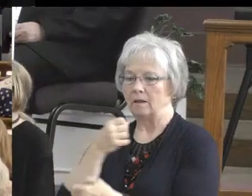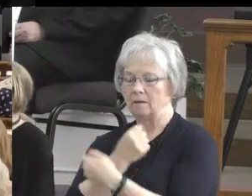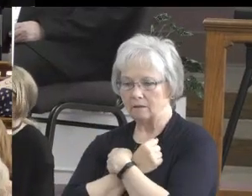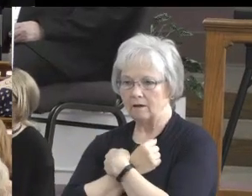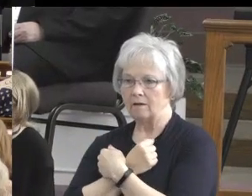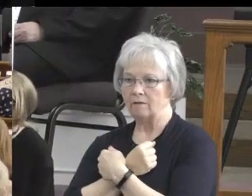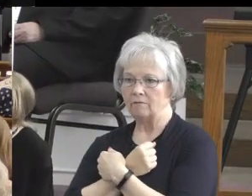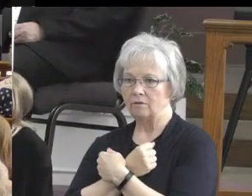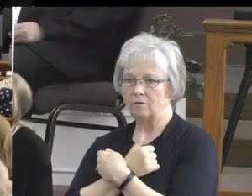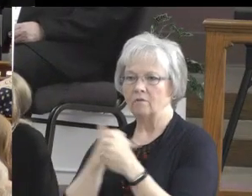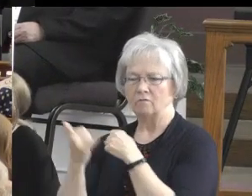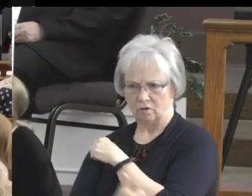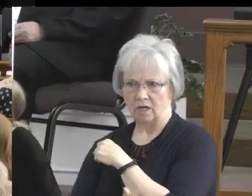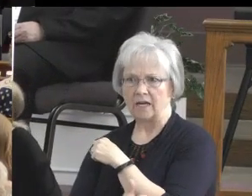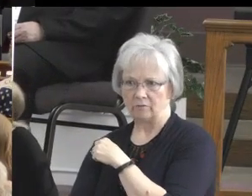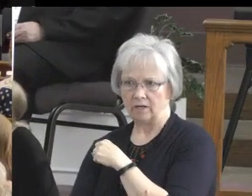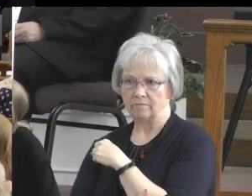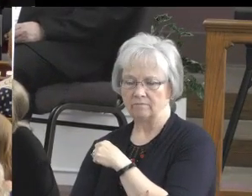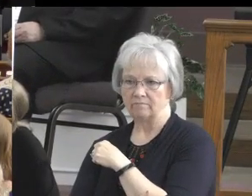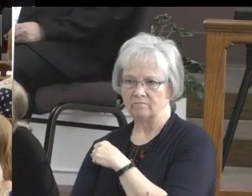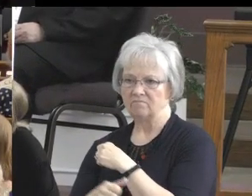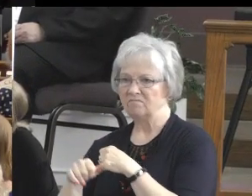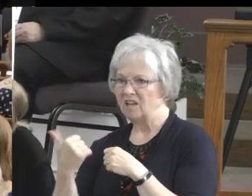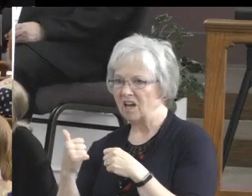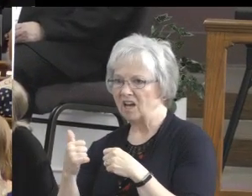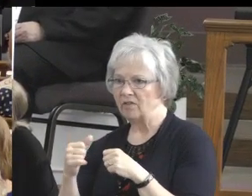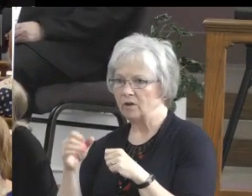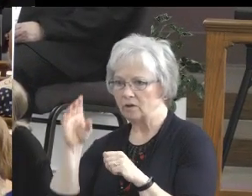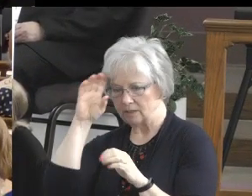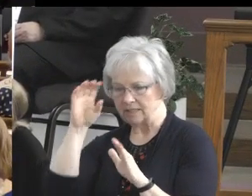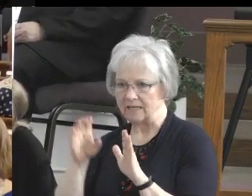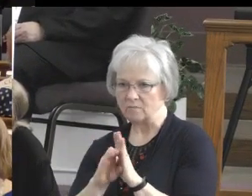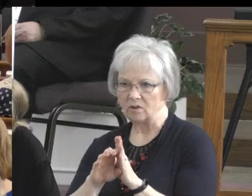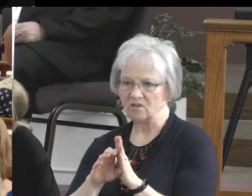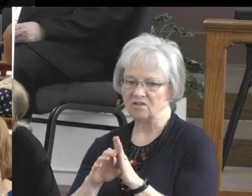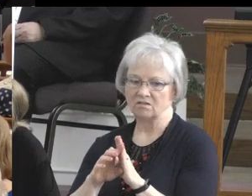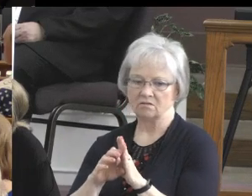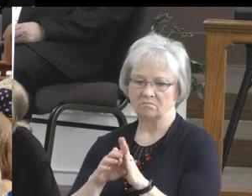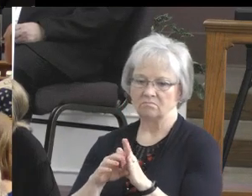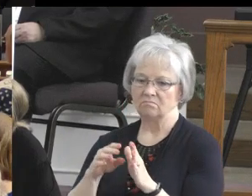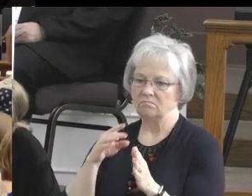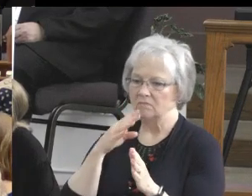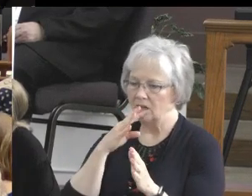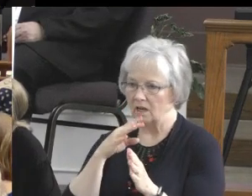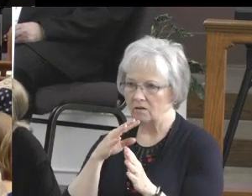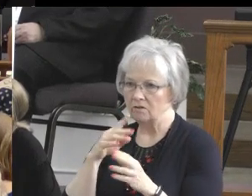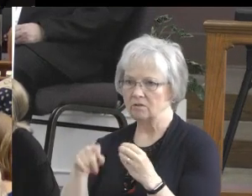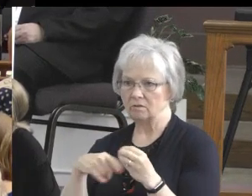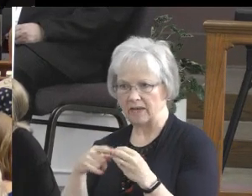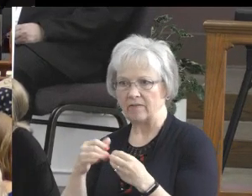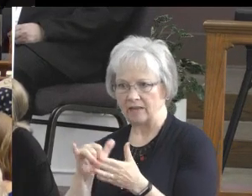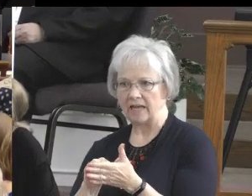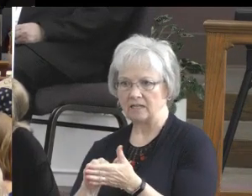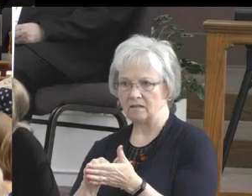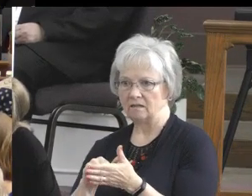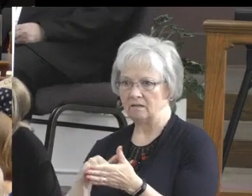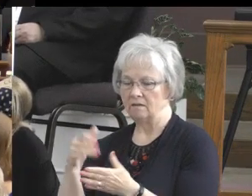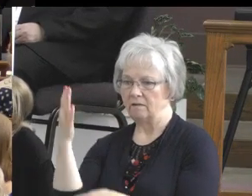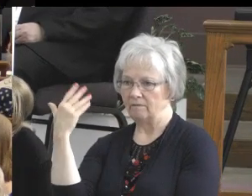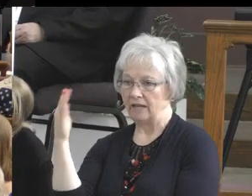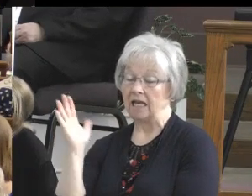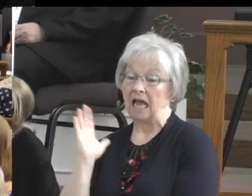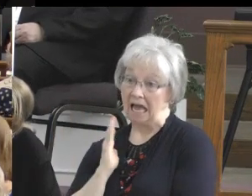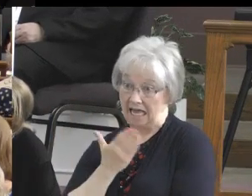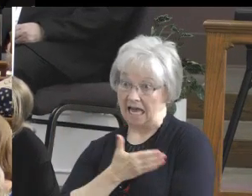Sometimes you'll find other symbols and colors that used from the flag in different things for our nation. Now, our flag,